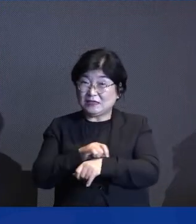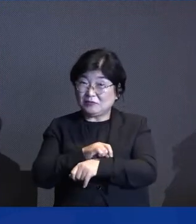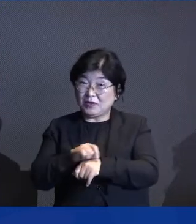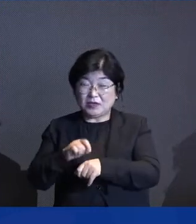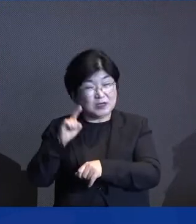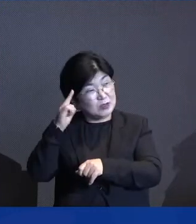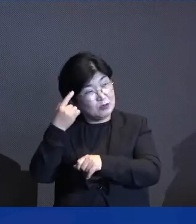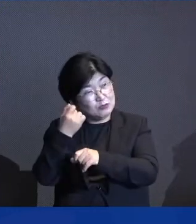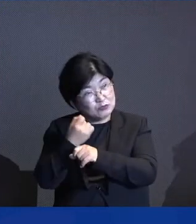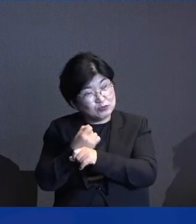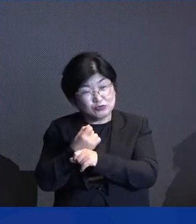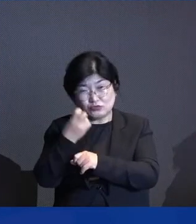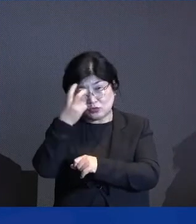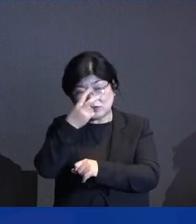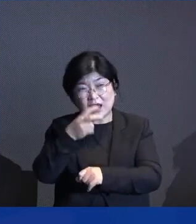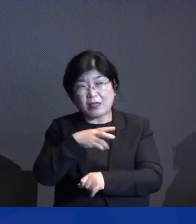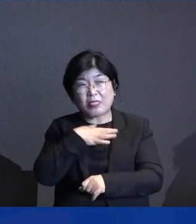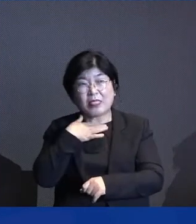provide the